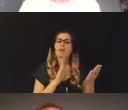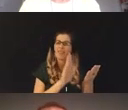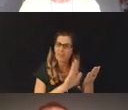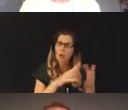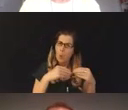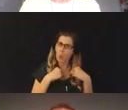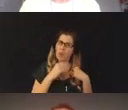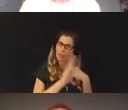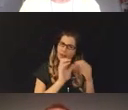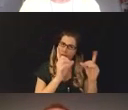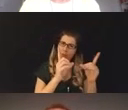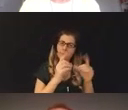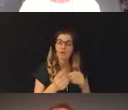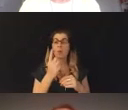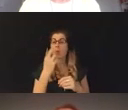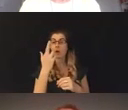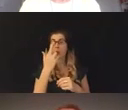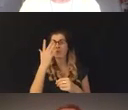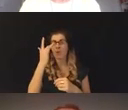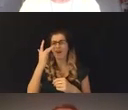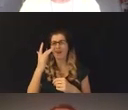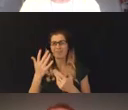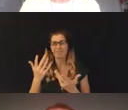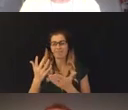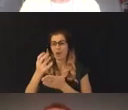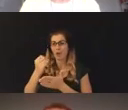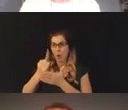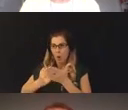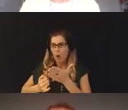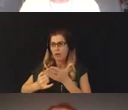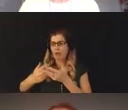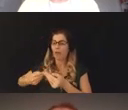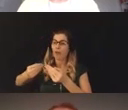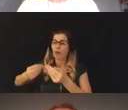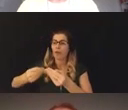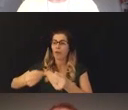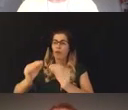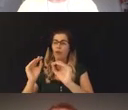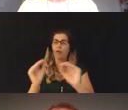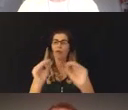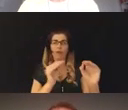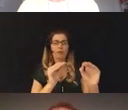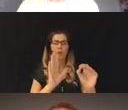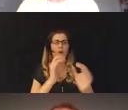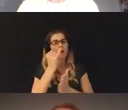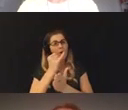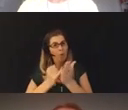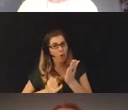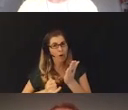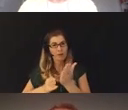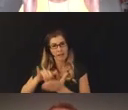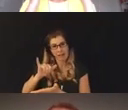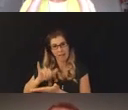Now, one of the main reasons that transfer of knowledge approaches to education and art are so dangerous and stifling is that art in its very essence is and has always been a